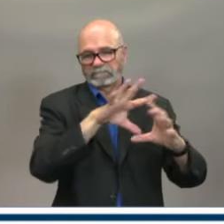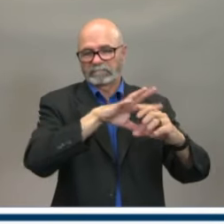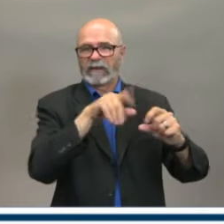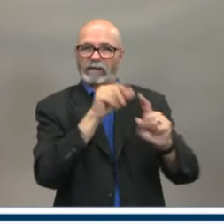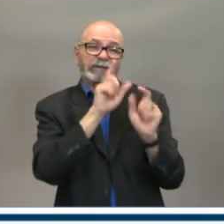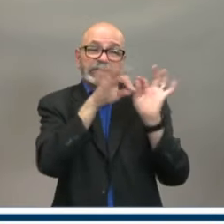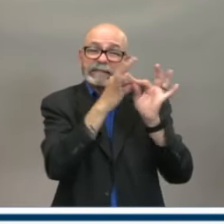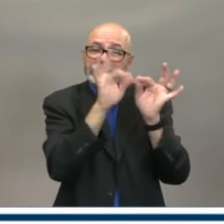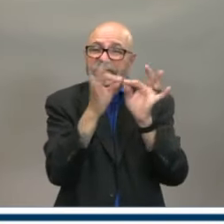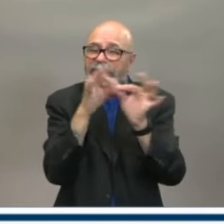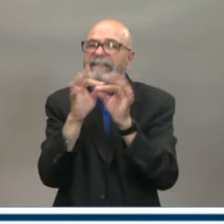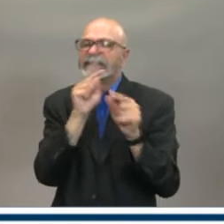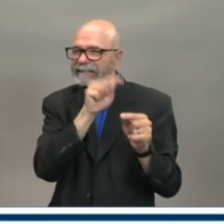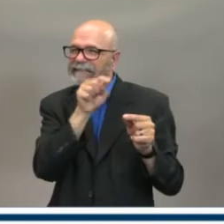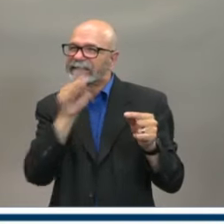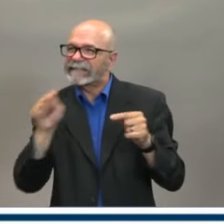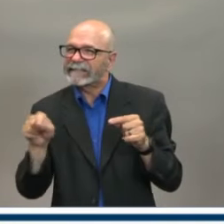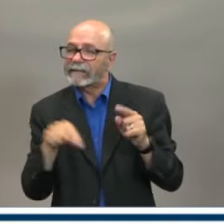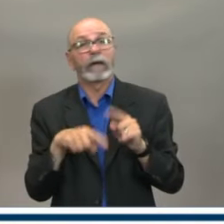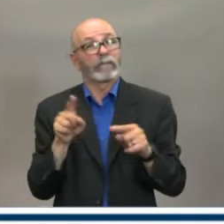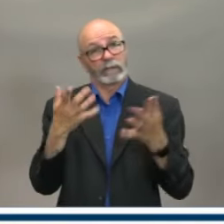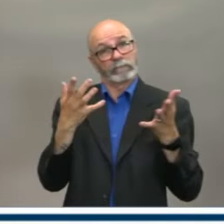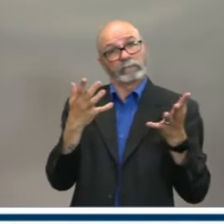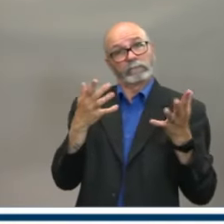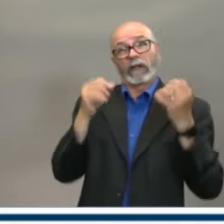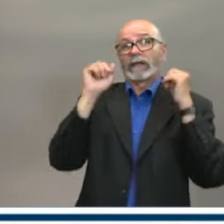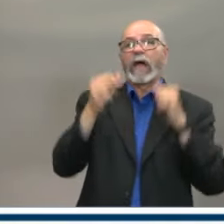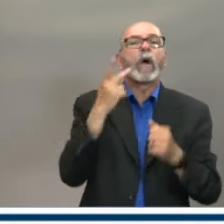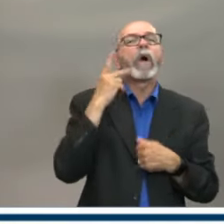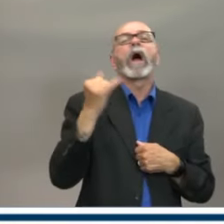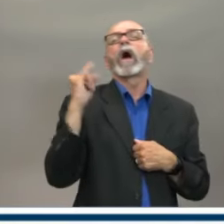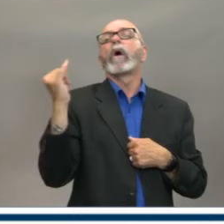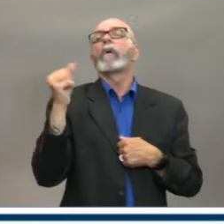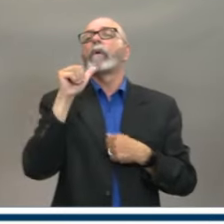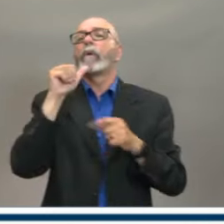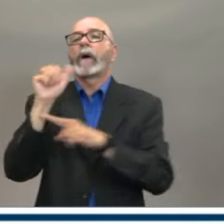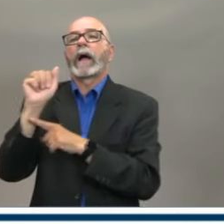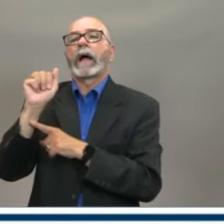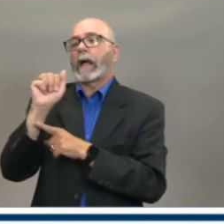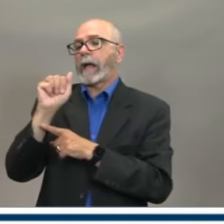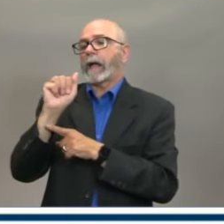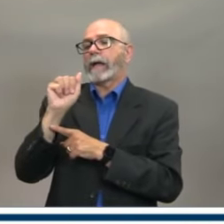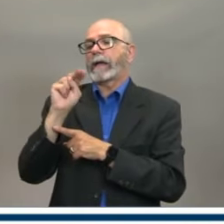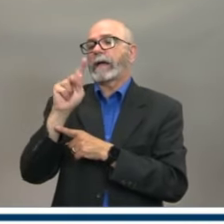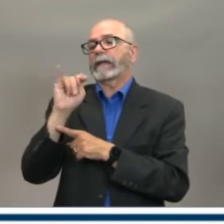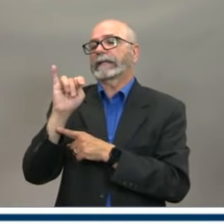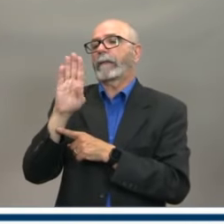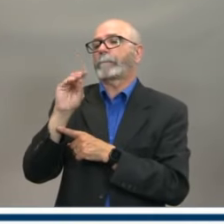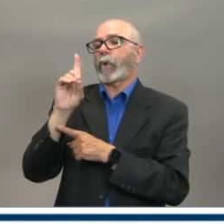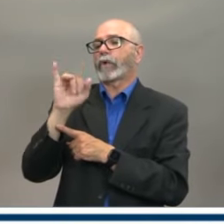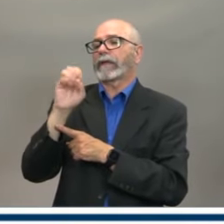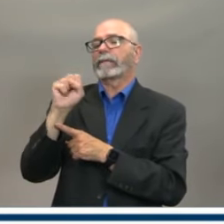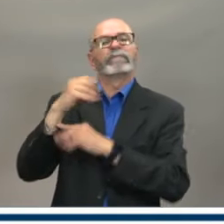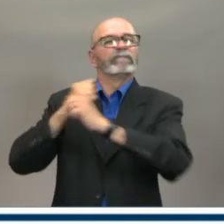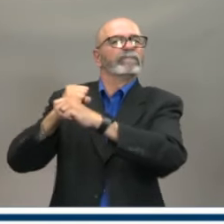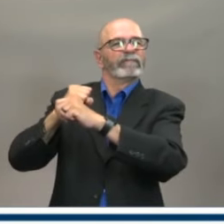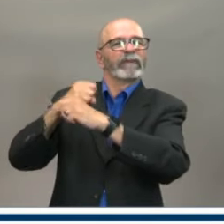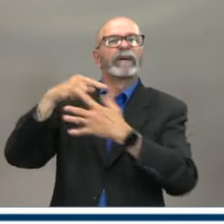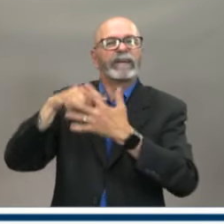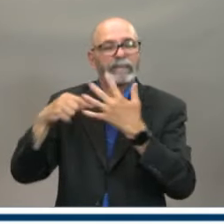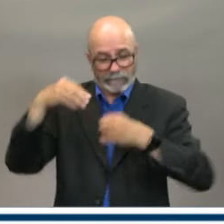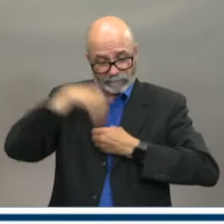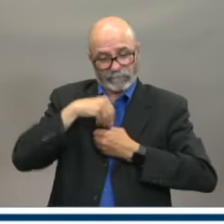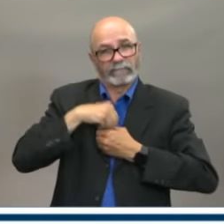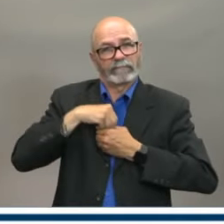test for antibodies in people who recovered from the disease or who might have had the disease without even realizing it? So